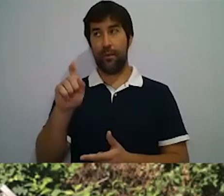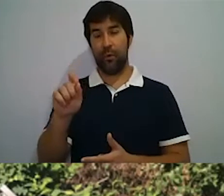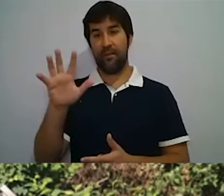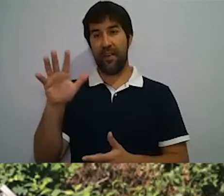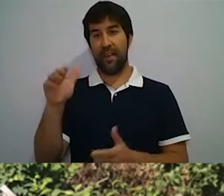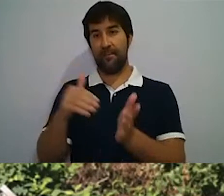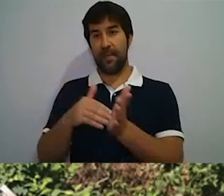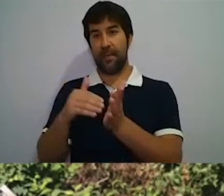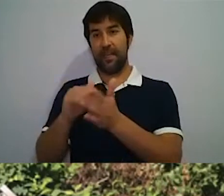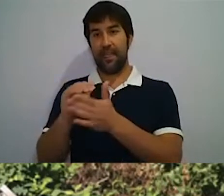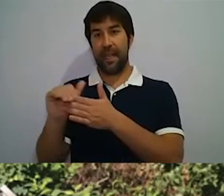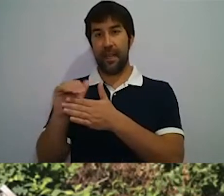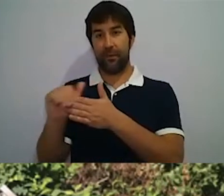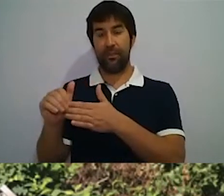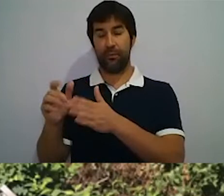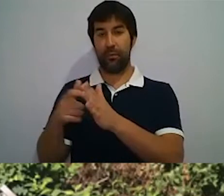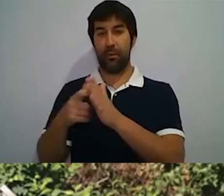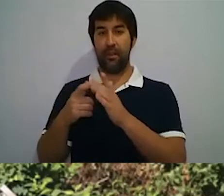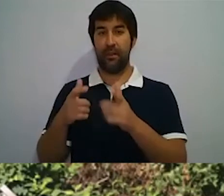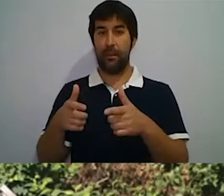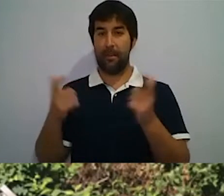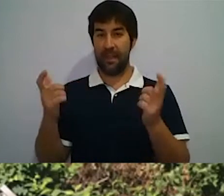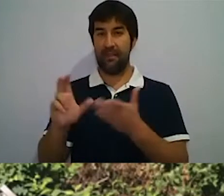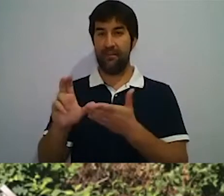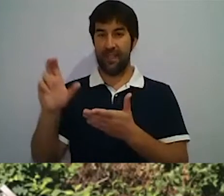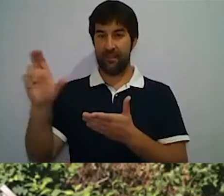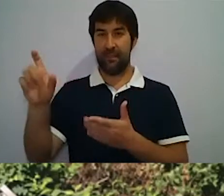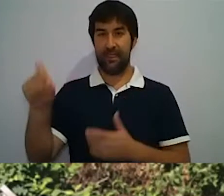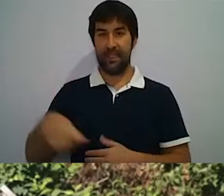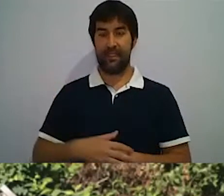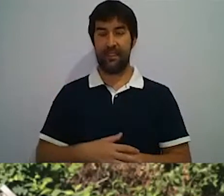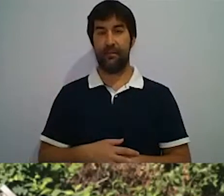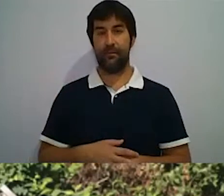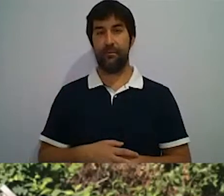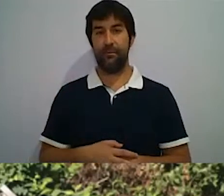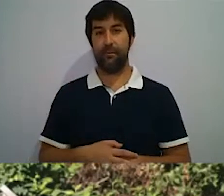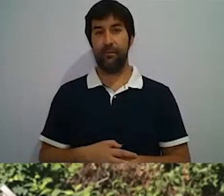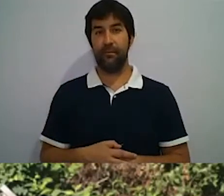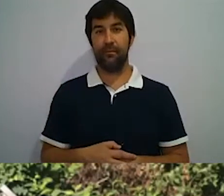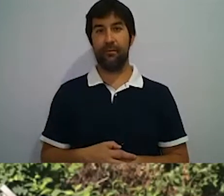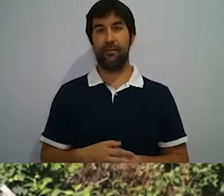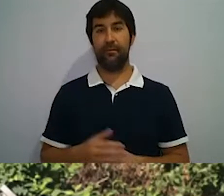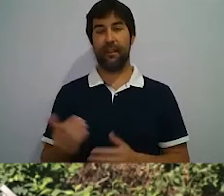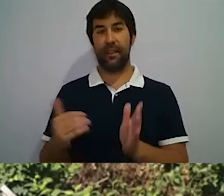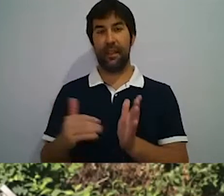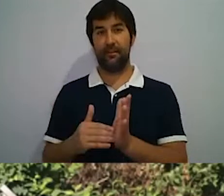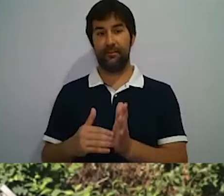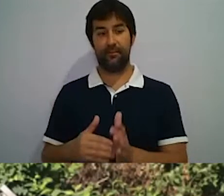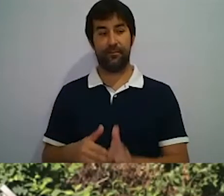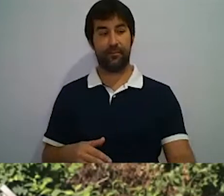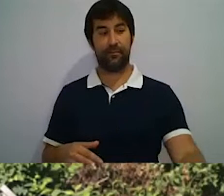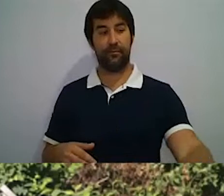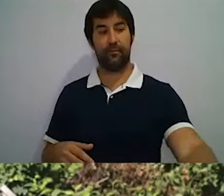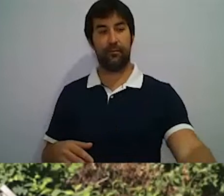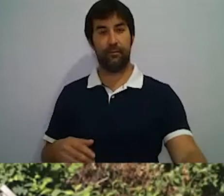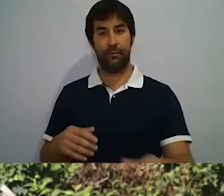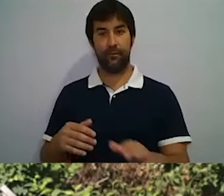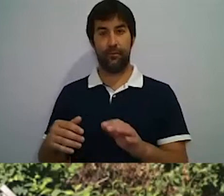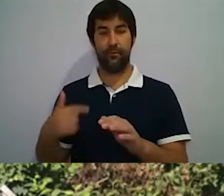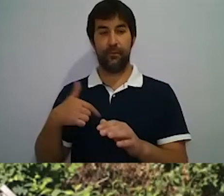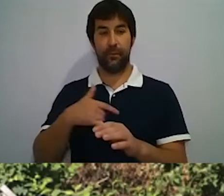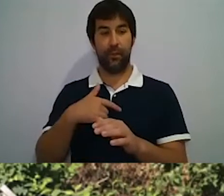routes. So some of our bridges, if that bridge were to be closed, would require a very long diversion to